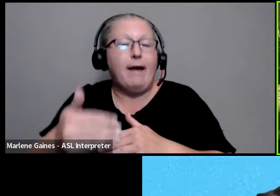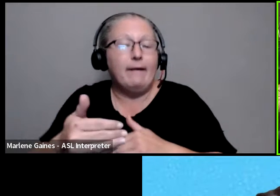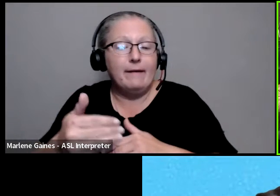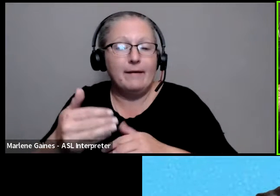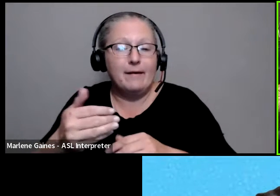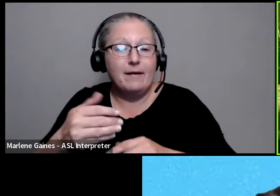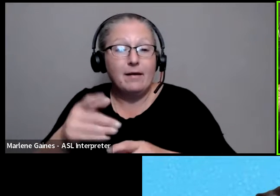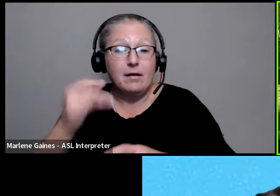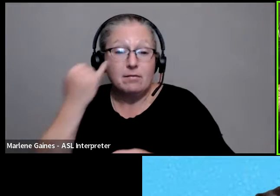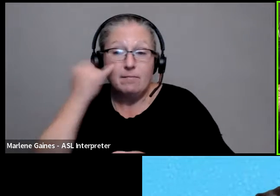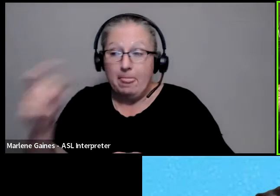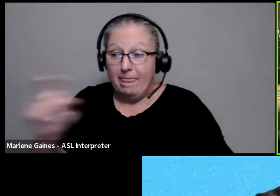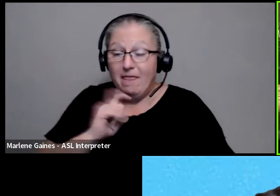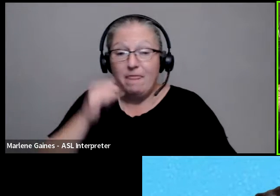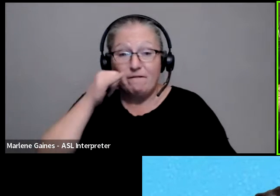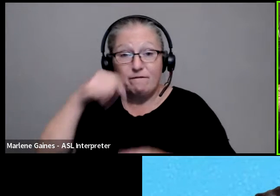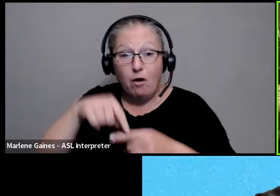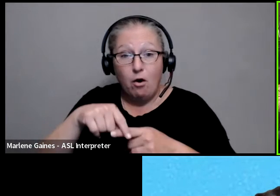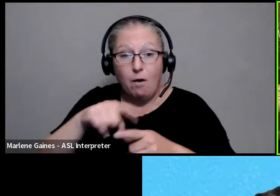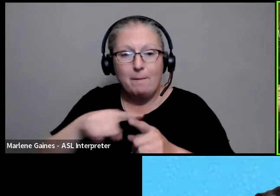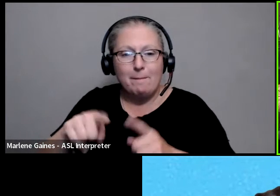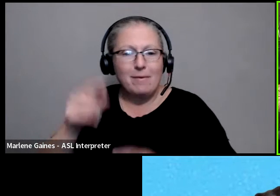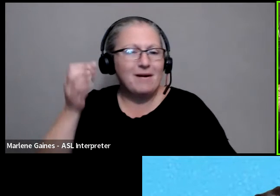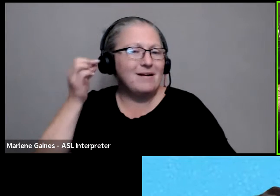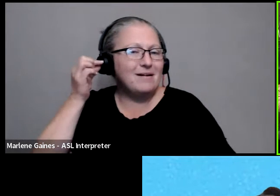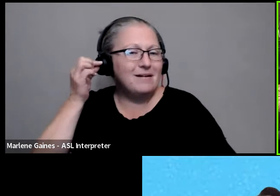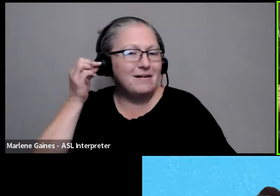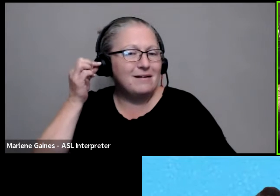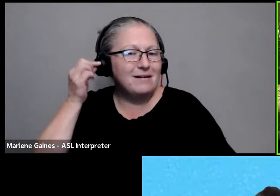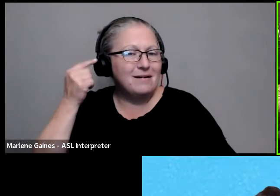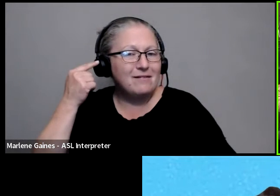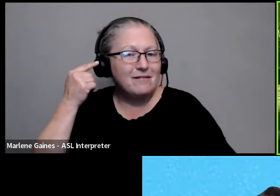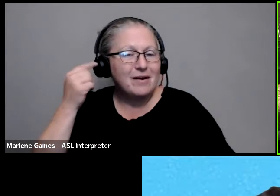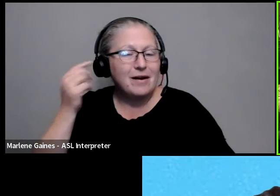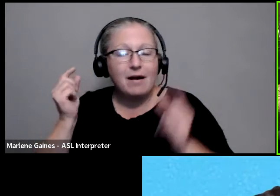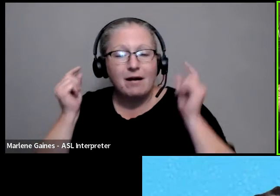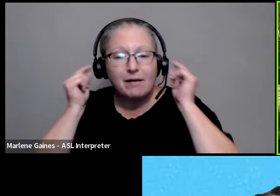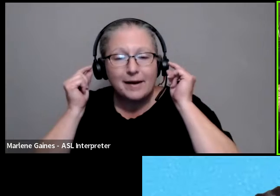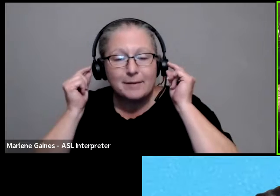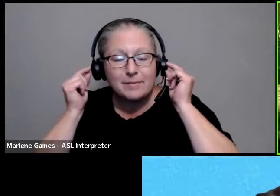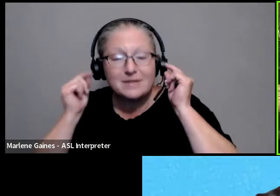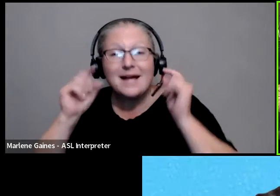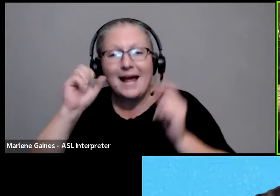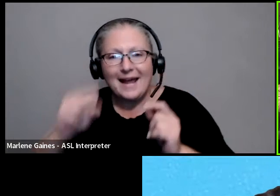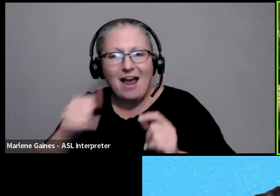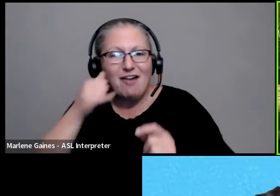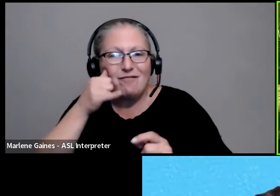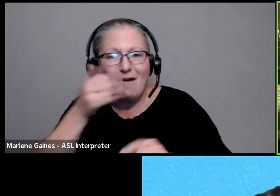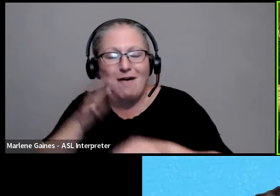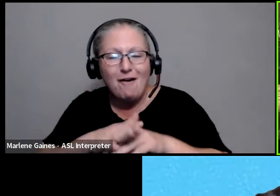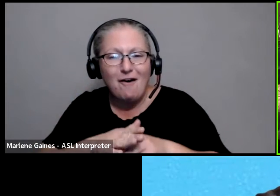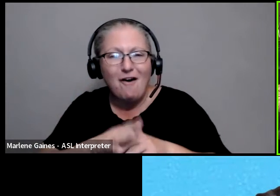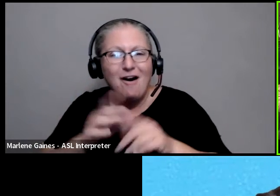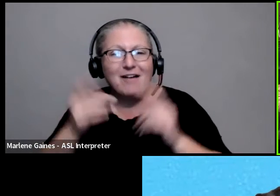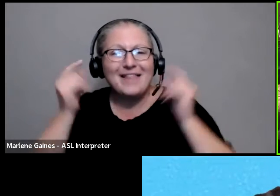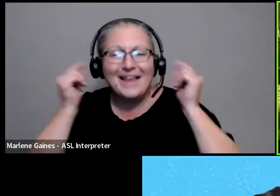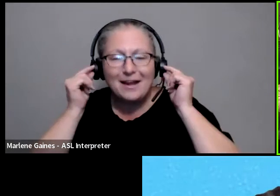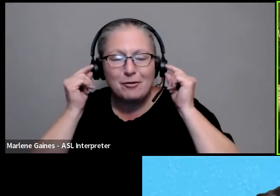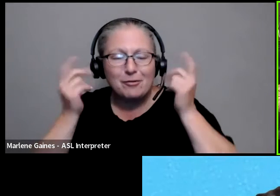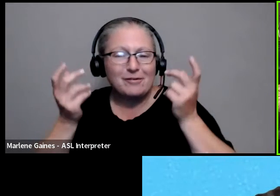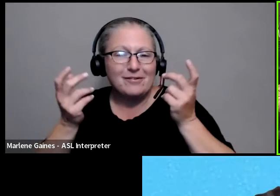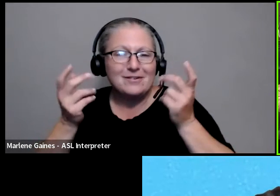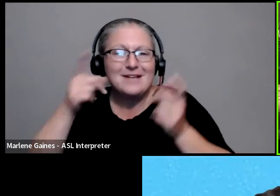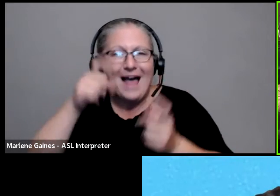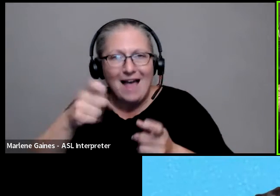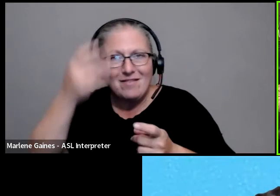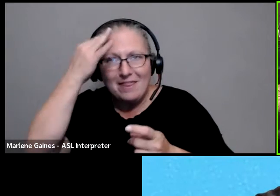in their phone, but then they got the earpiece in, and there's a way they can activate their phone from the earpiece. And so you have to be constantly thinking